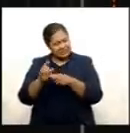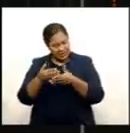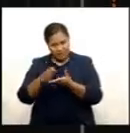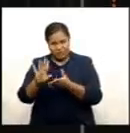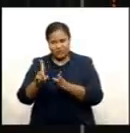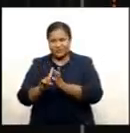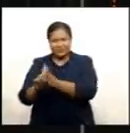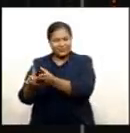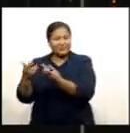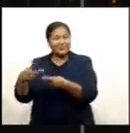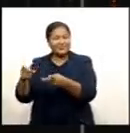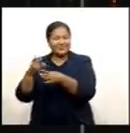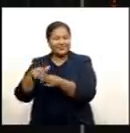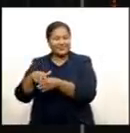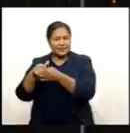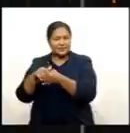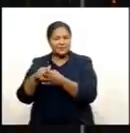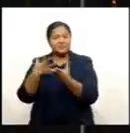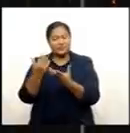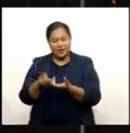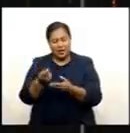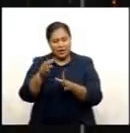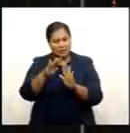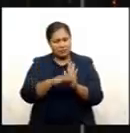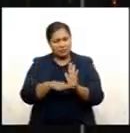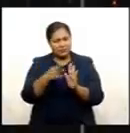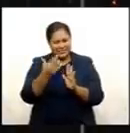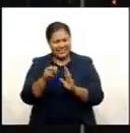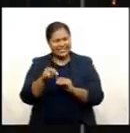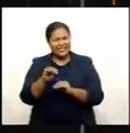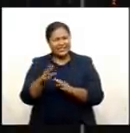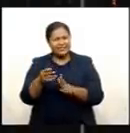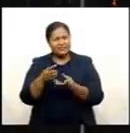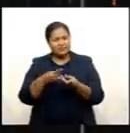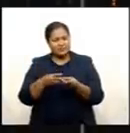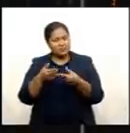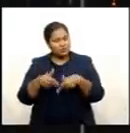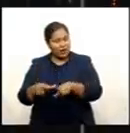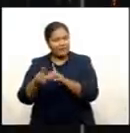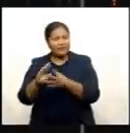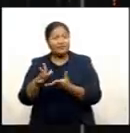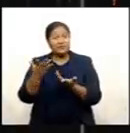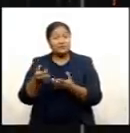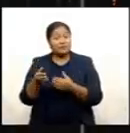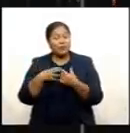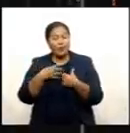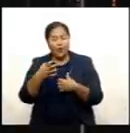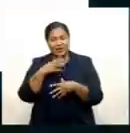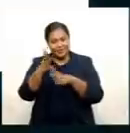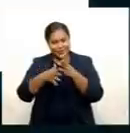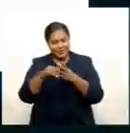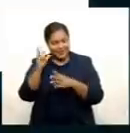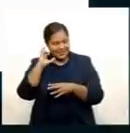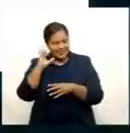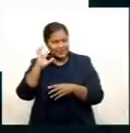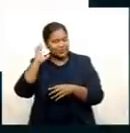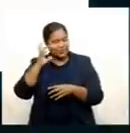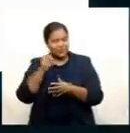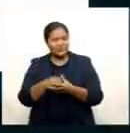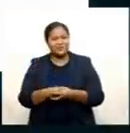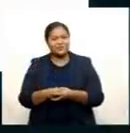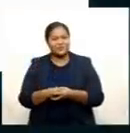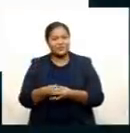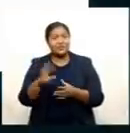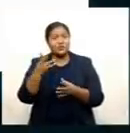quarantine requirements for domestic movement. For these stories and others, tune in to our sister radio station, Gold FM. To our poll question this week, we